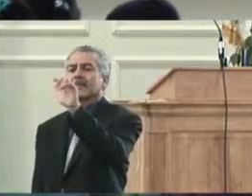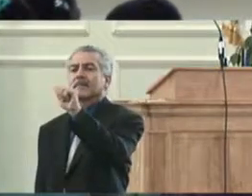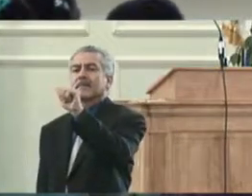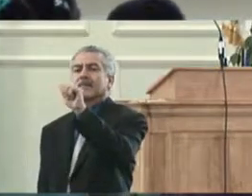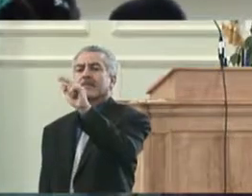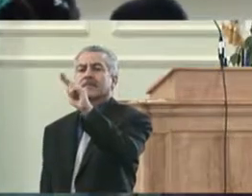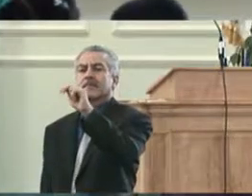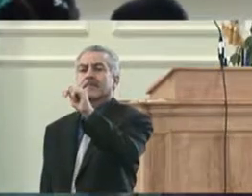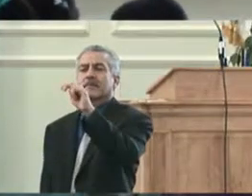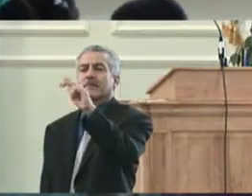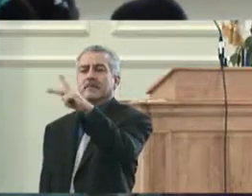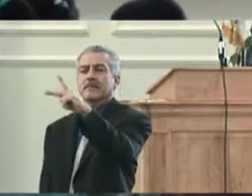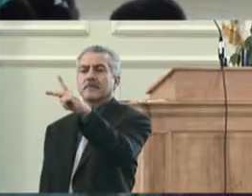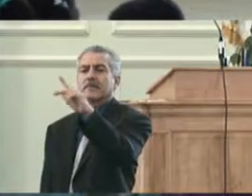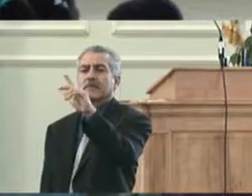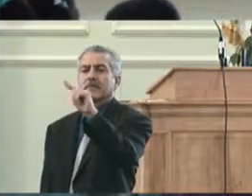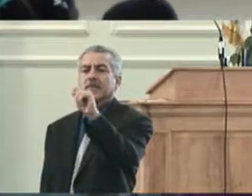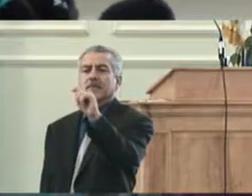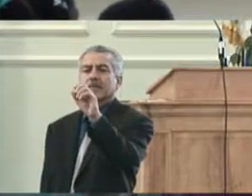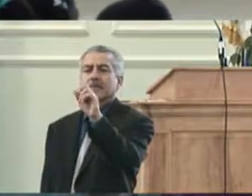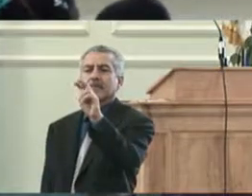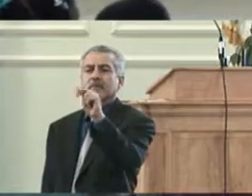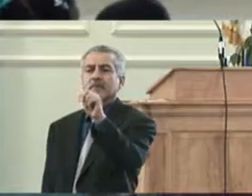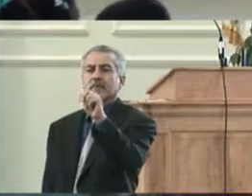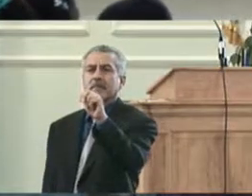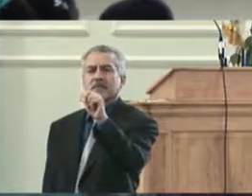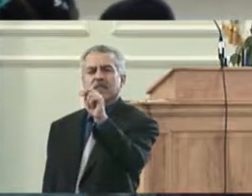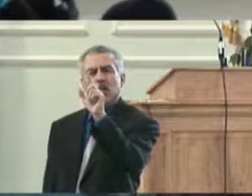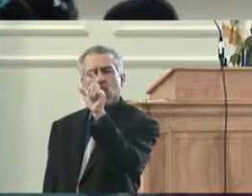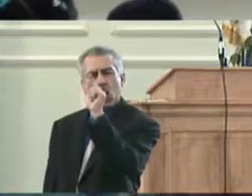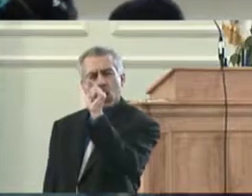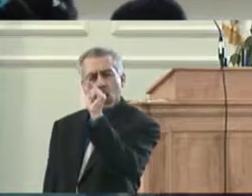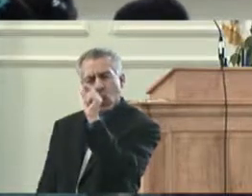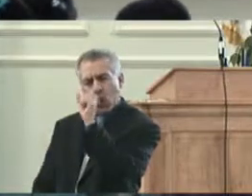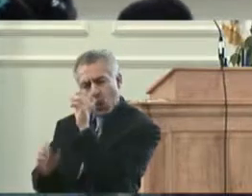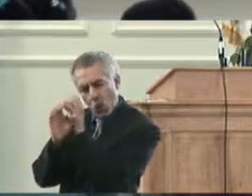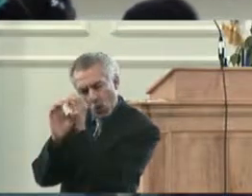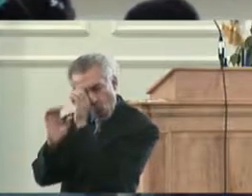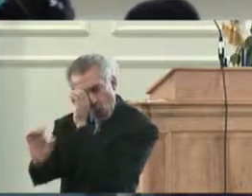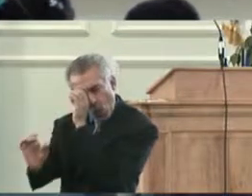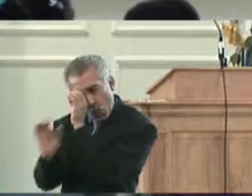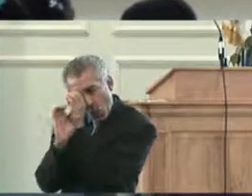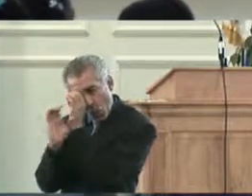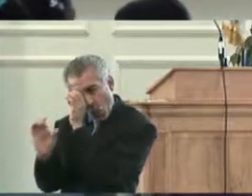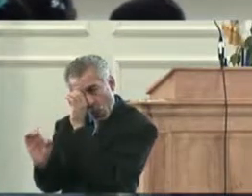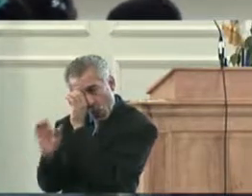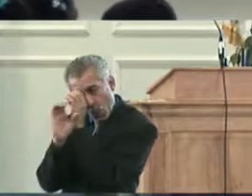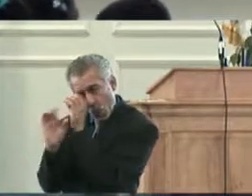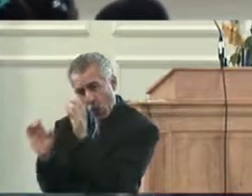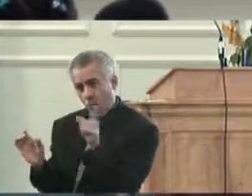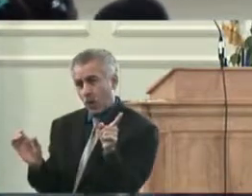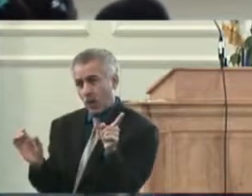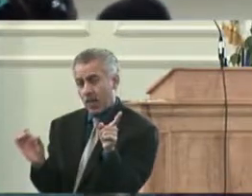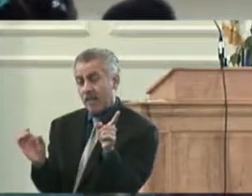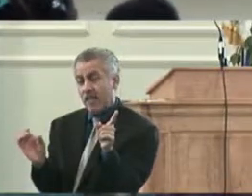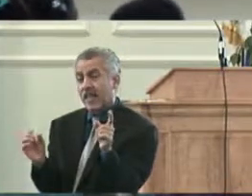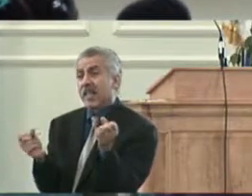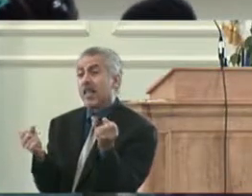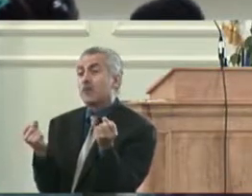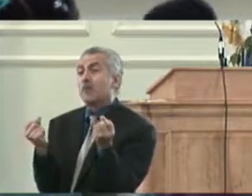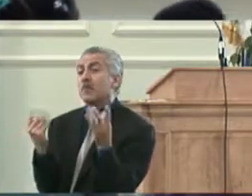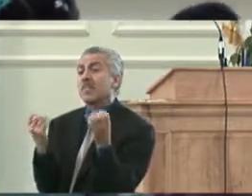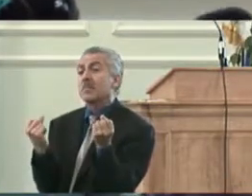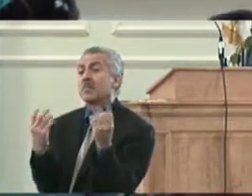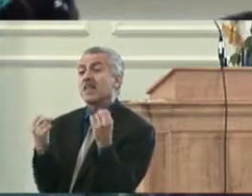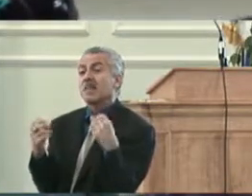It is so small that a single drop of water contains thousands of them, but they are the source of food for many other creatures, like